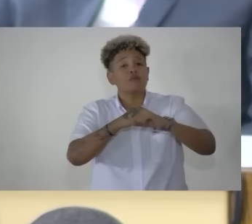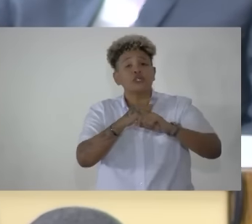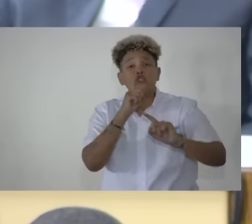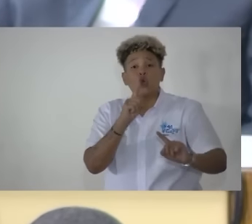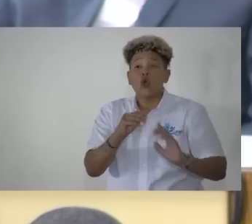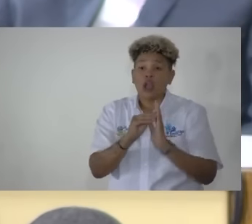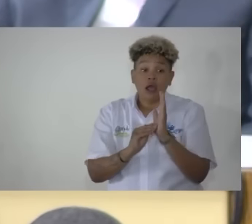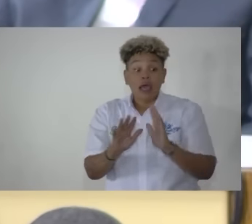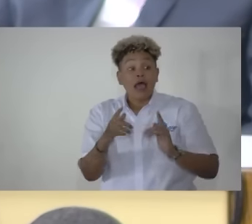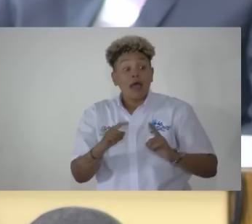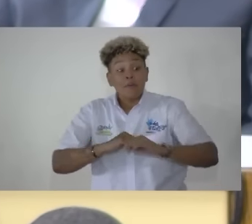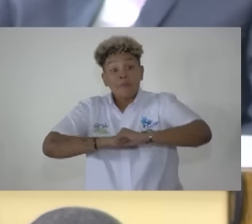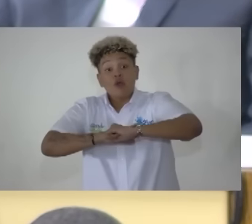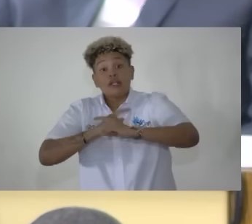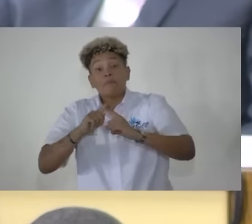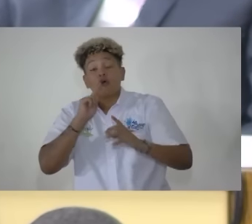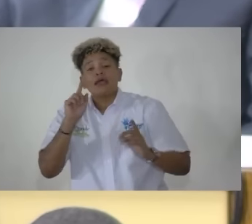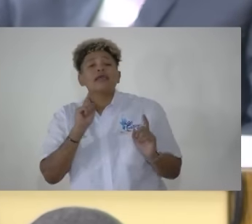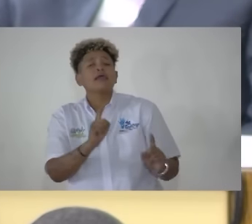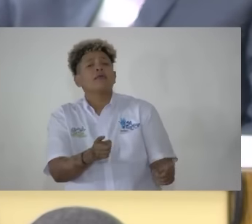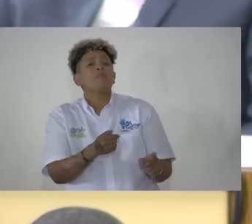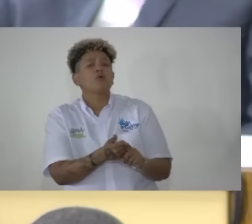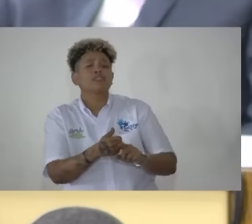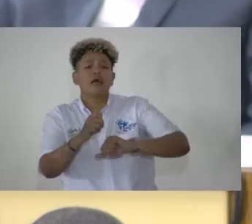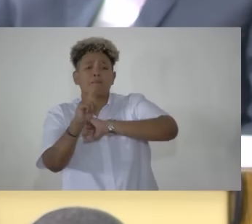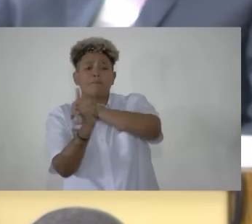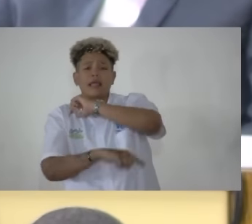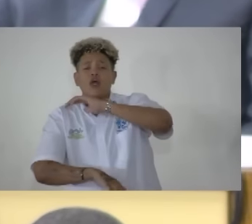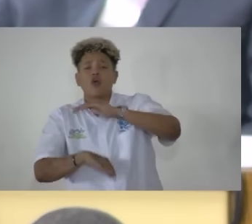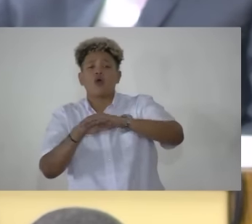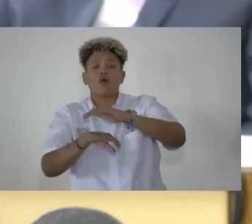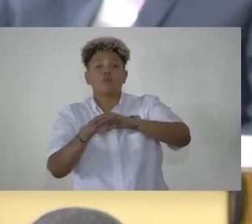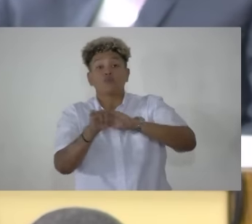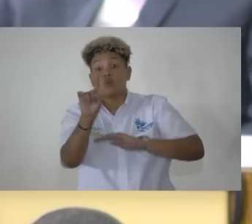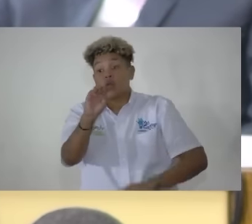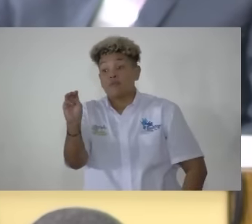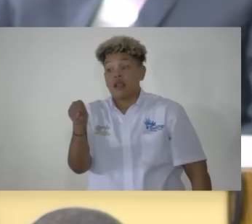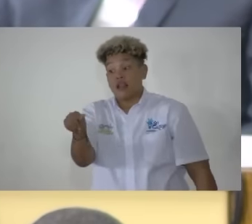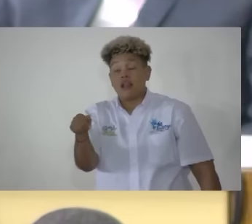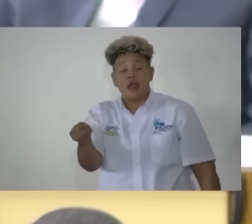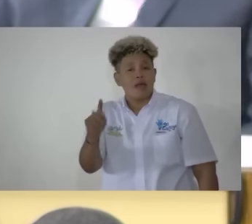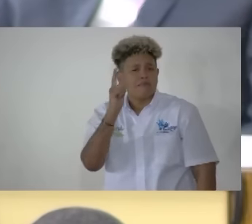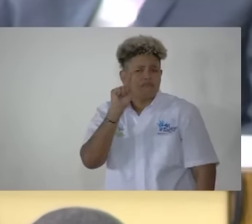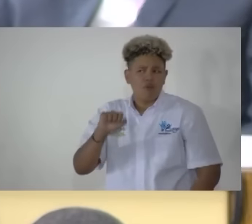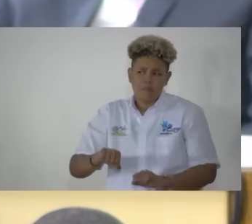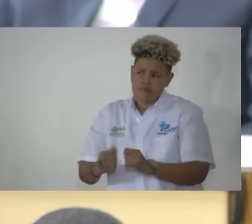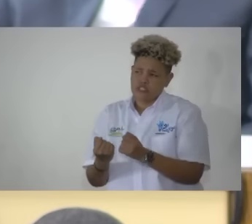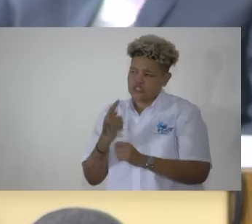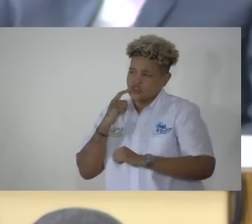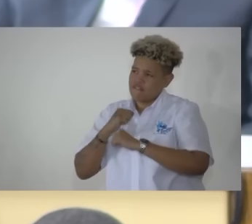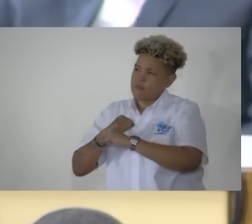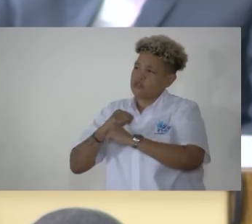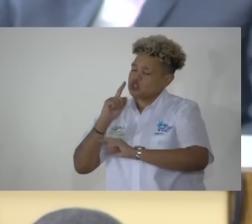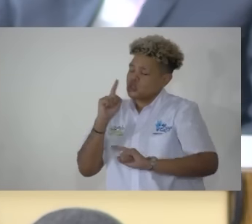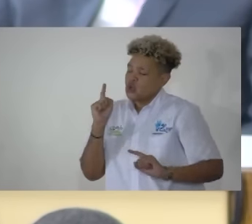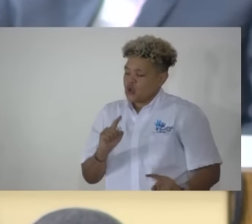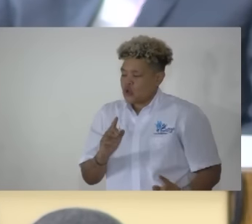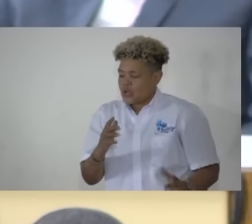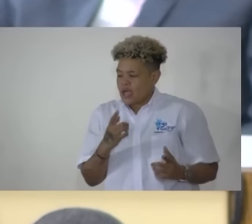orders and impose a penalty of up to $1 million for breach of a protection